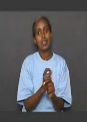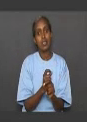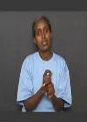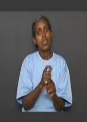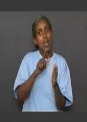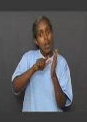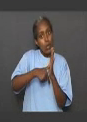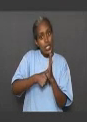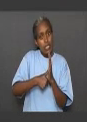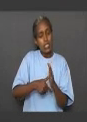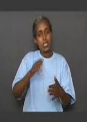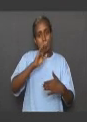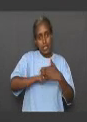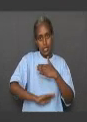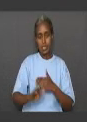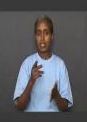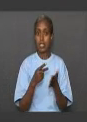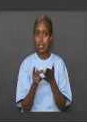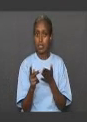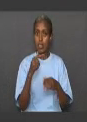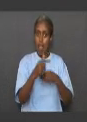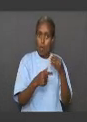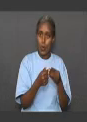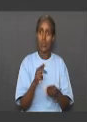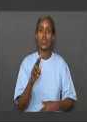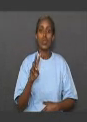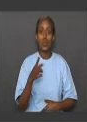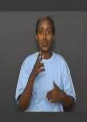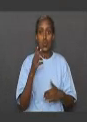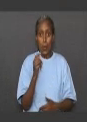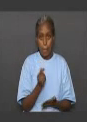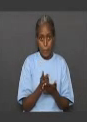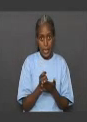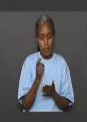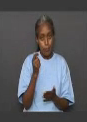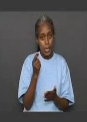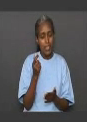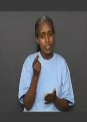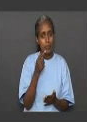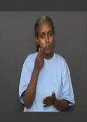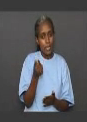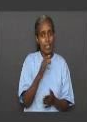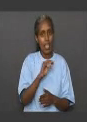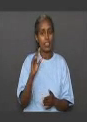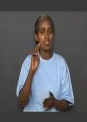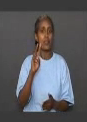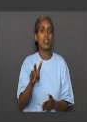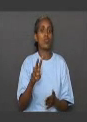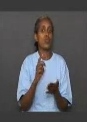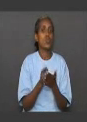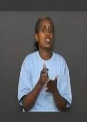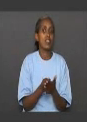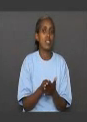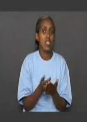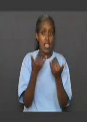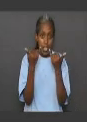Hourly interest yields about 2 bir and 72 cents.